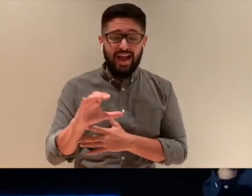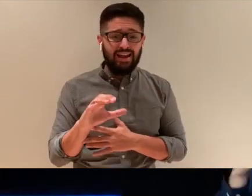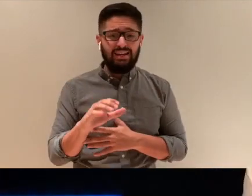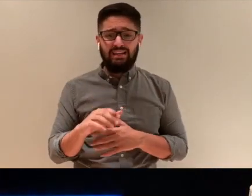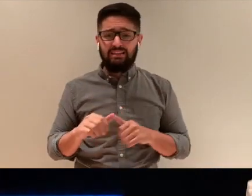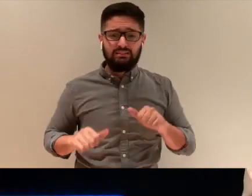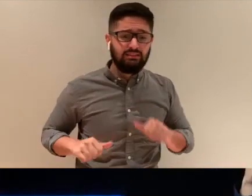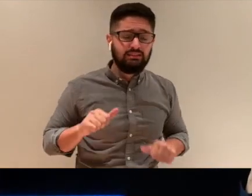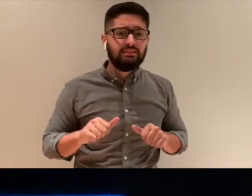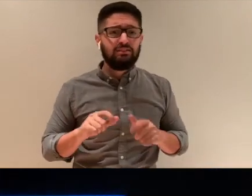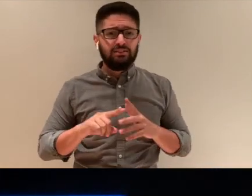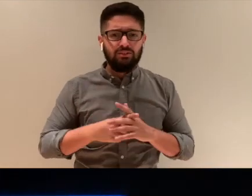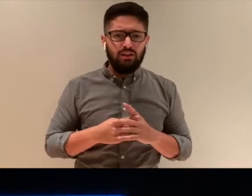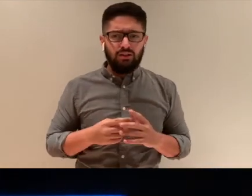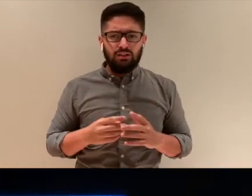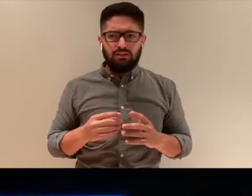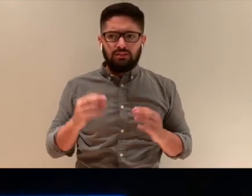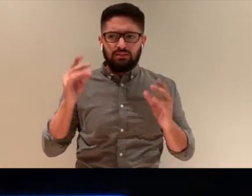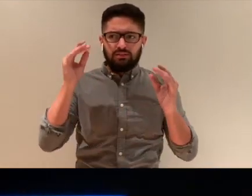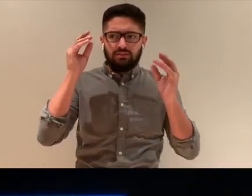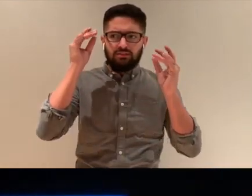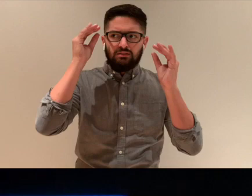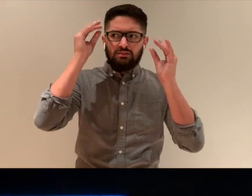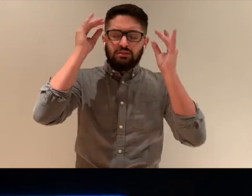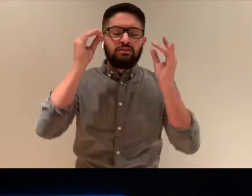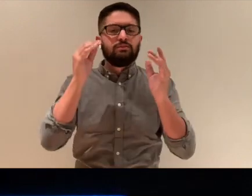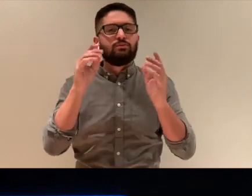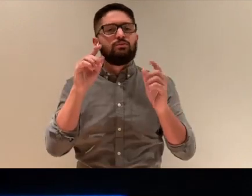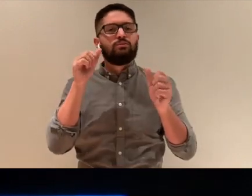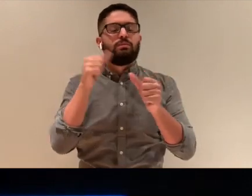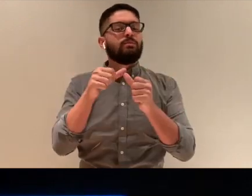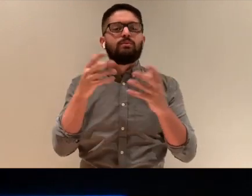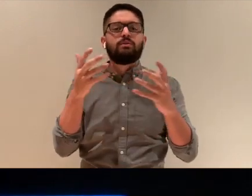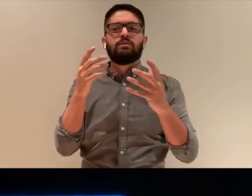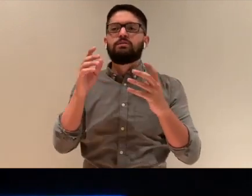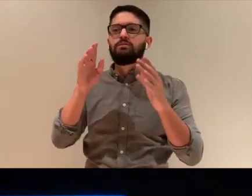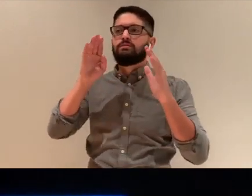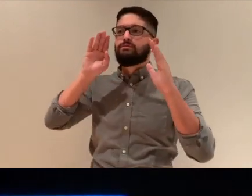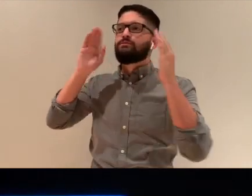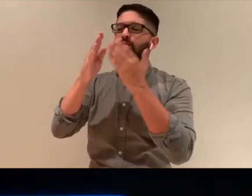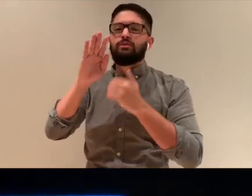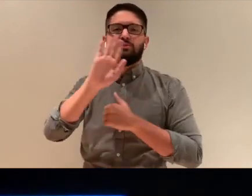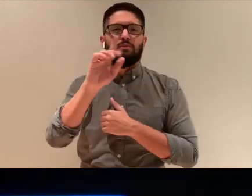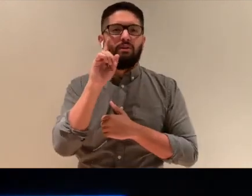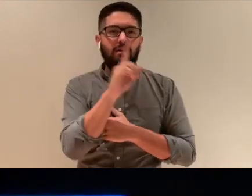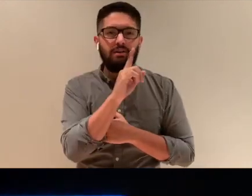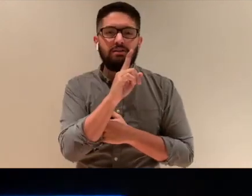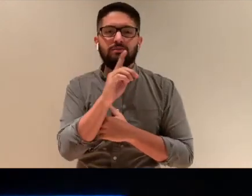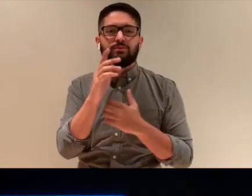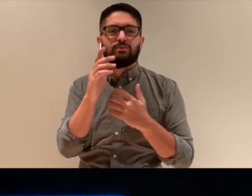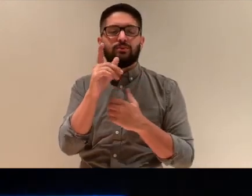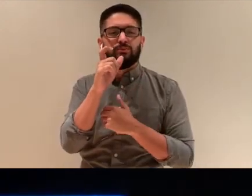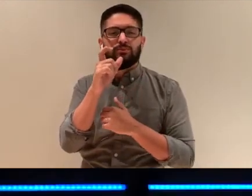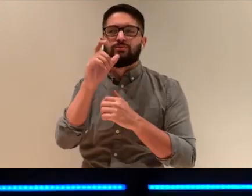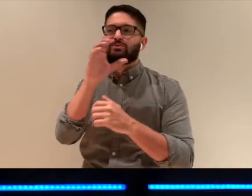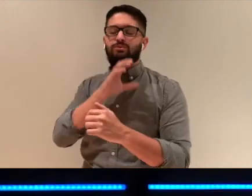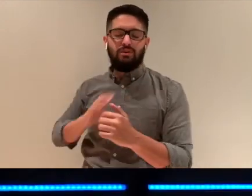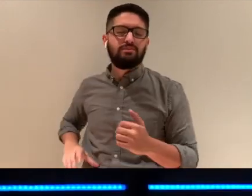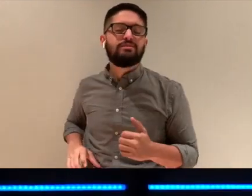or uncertainty starts creeping in, remember this, fix your eyes on